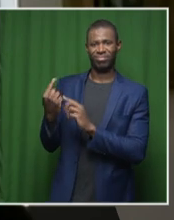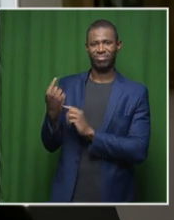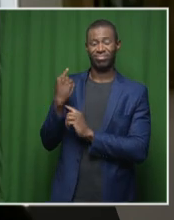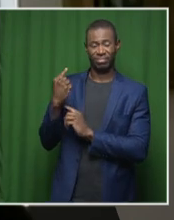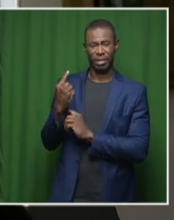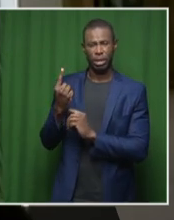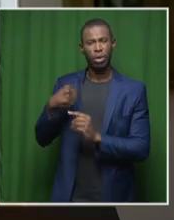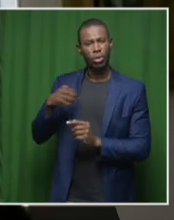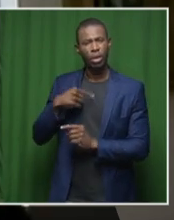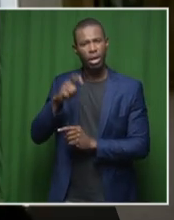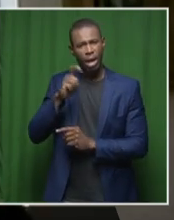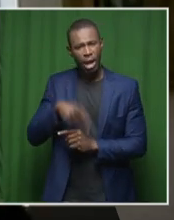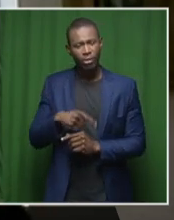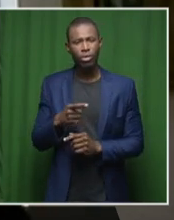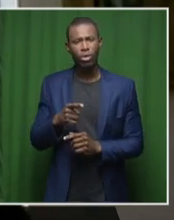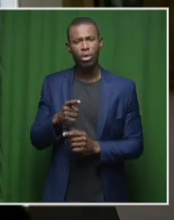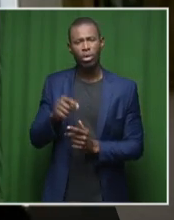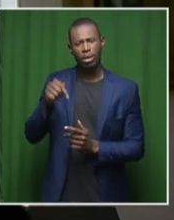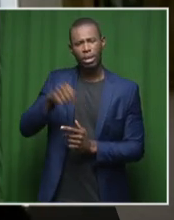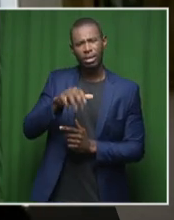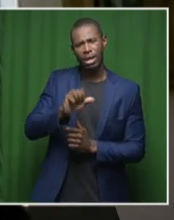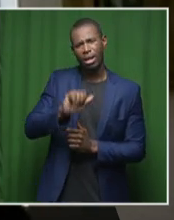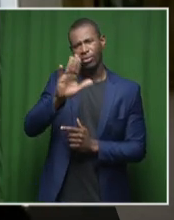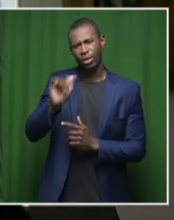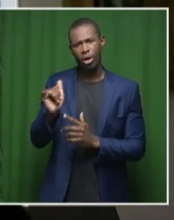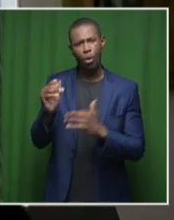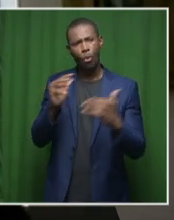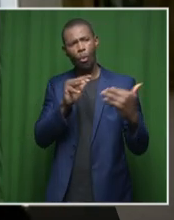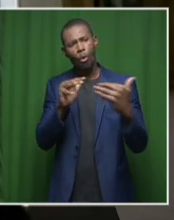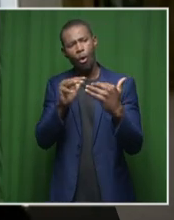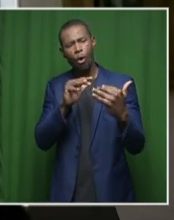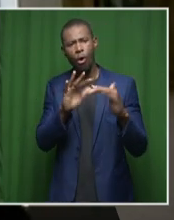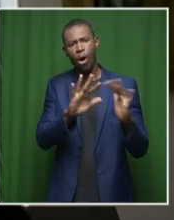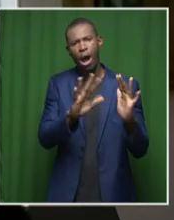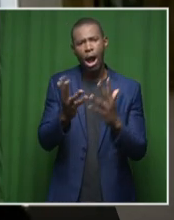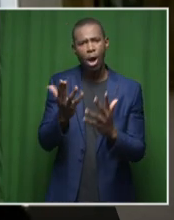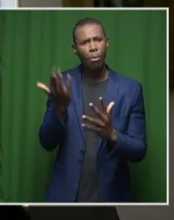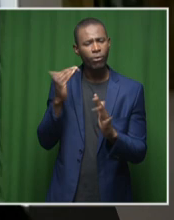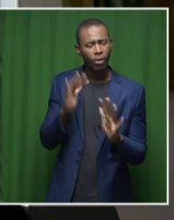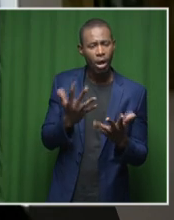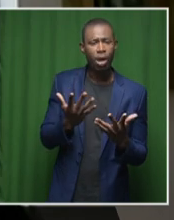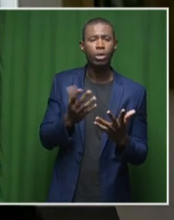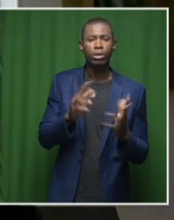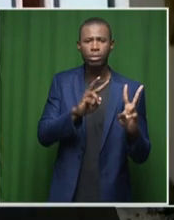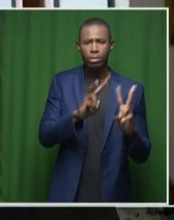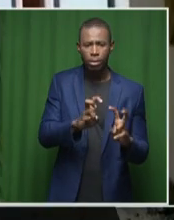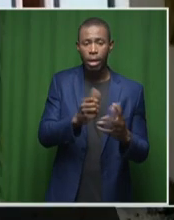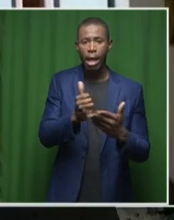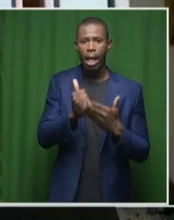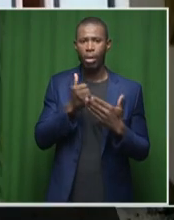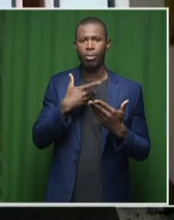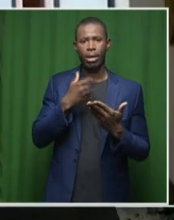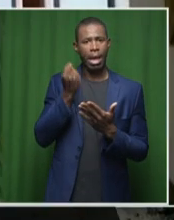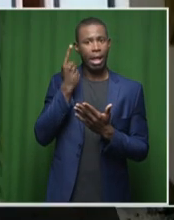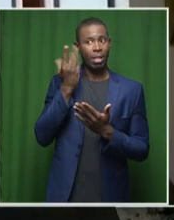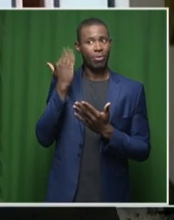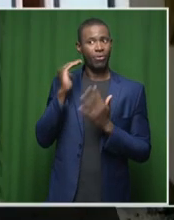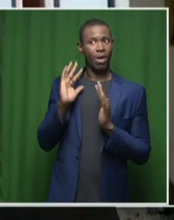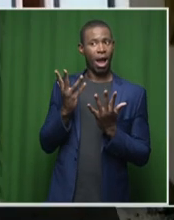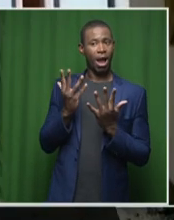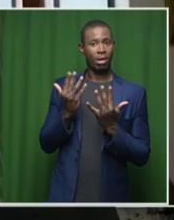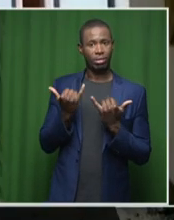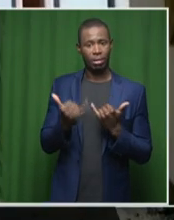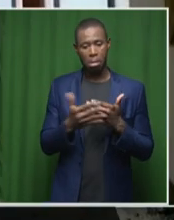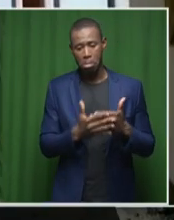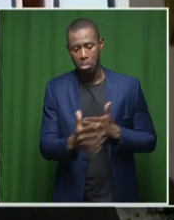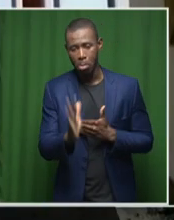Africa to sort of have a look where we came from. Maybe we've got an idea of where we're going to. Now, over the years, what has been